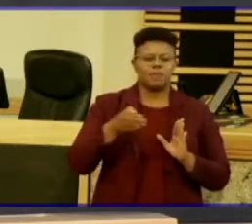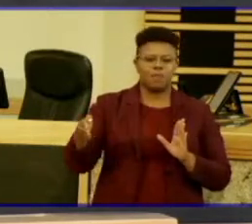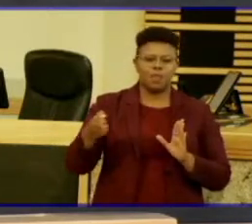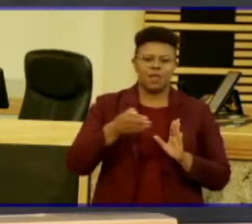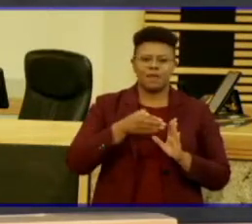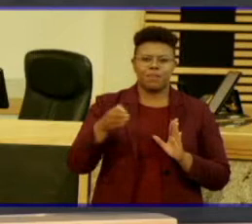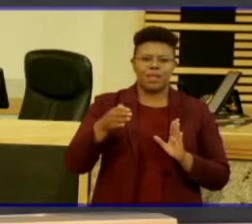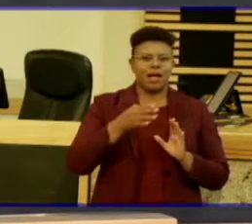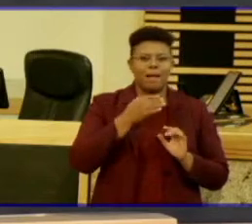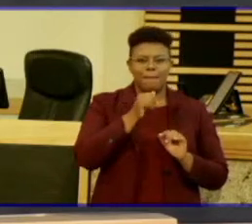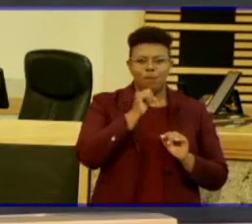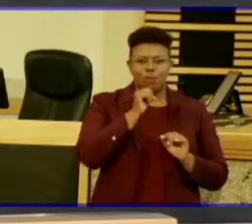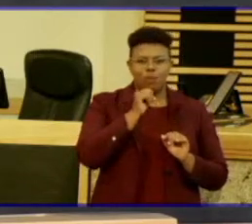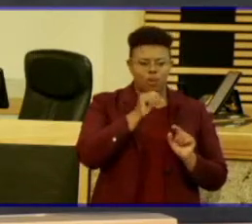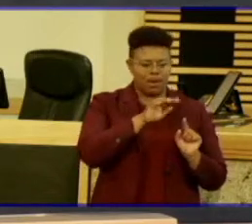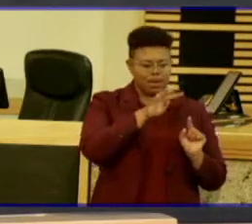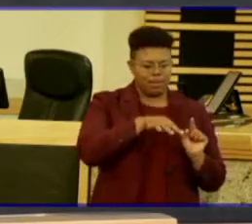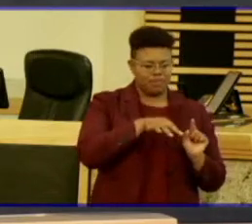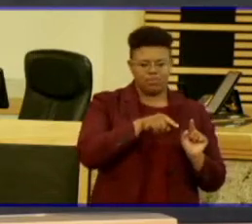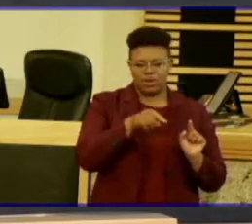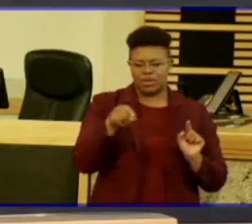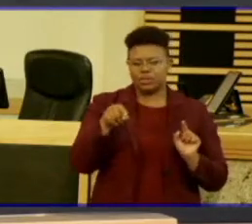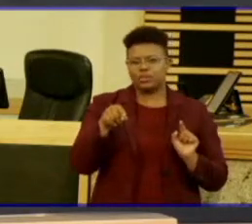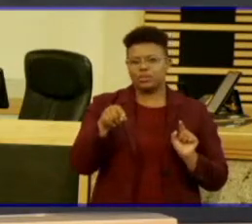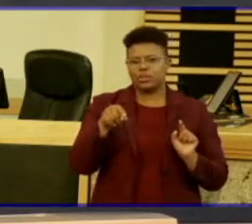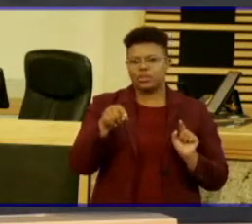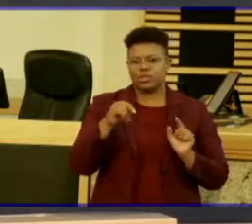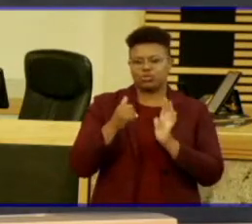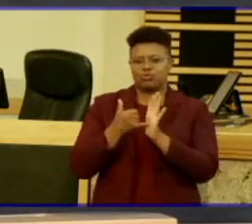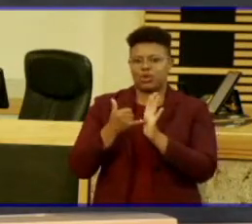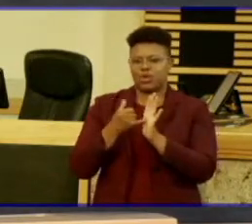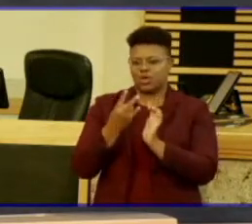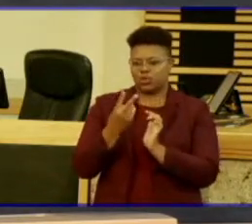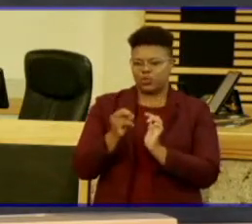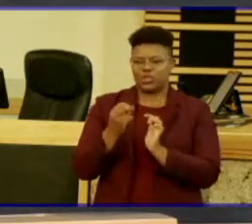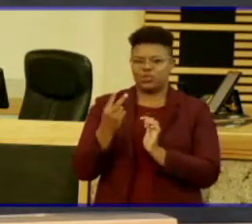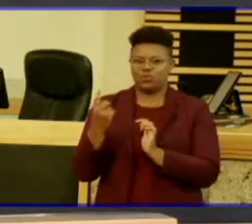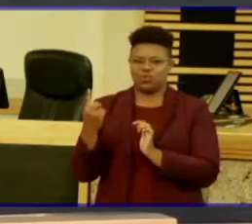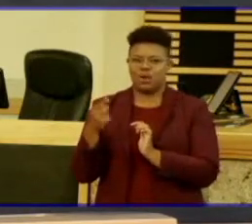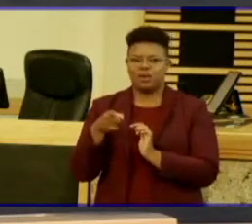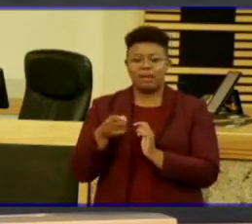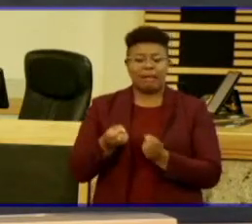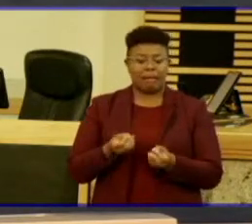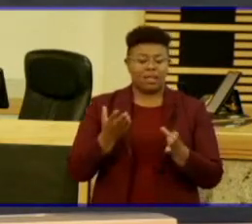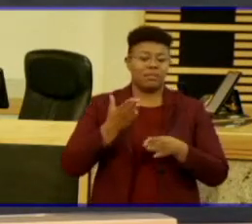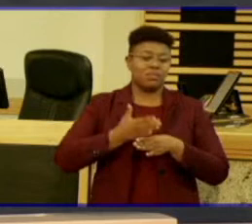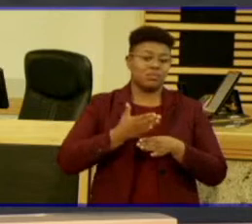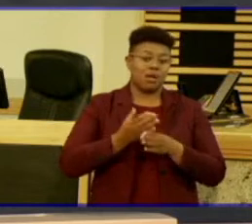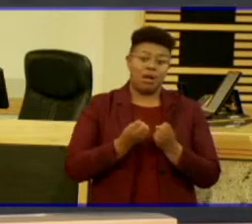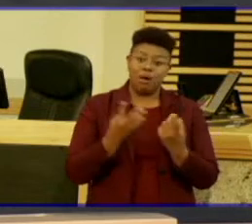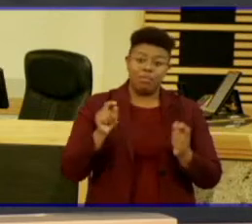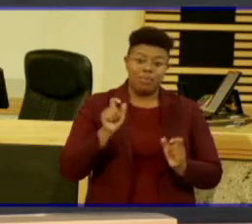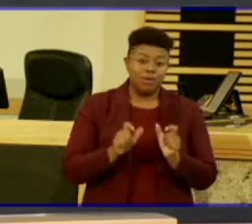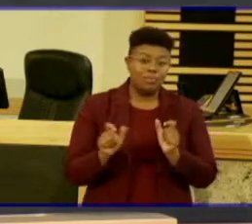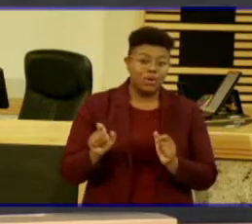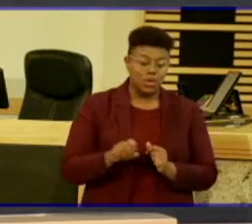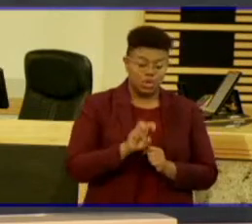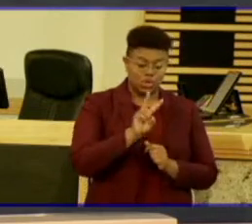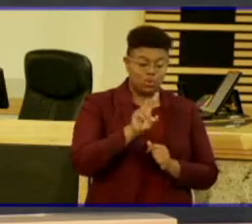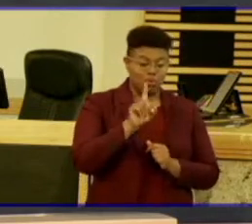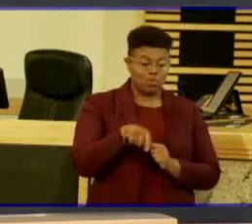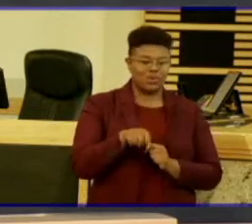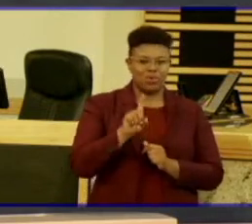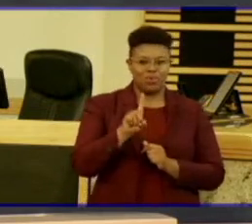period April 2020 to January 2021, and provided an employment for 2,152